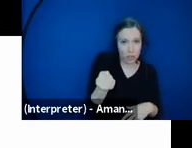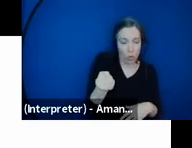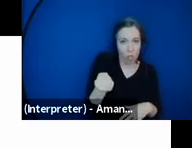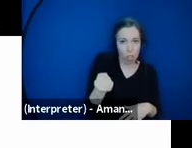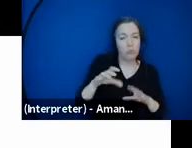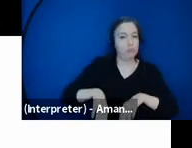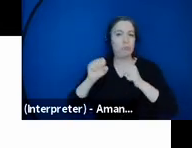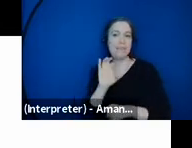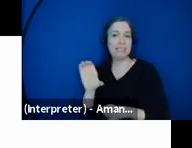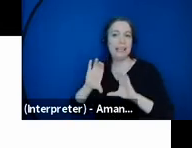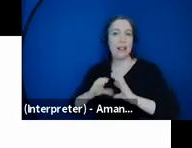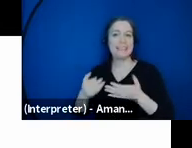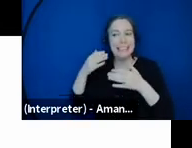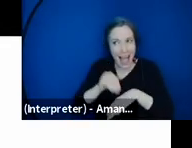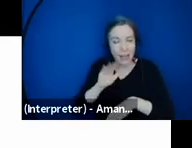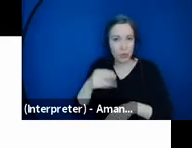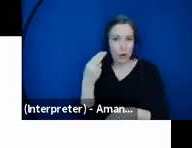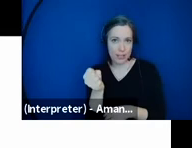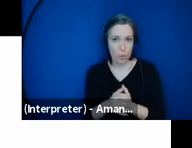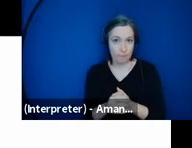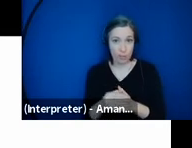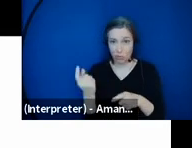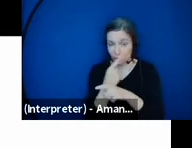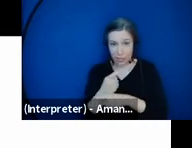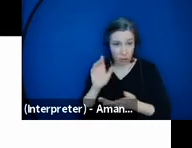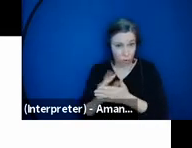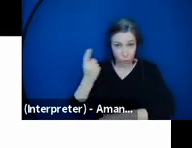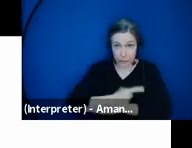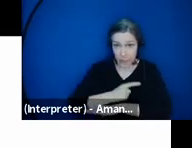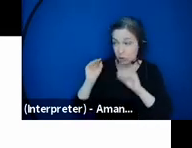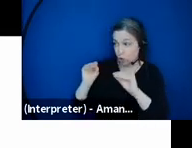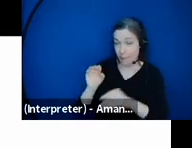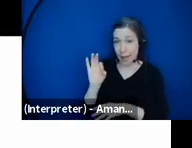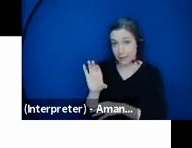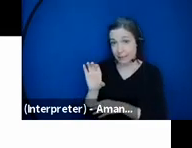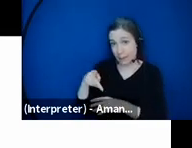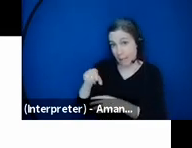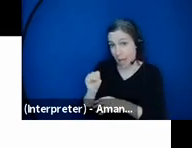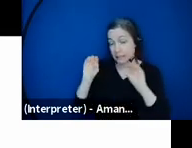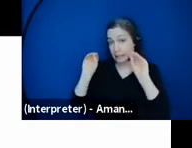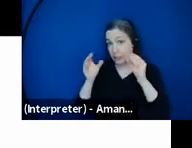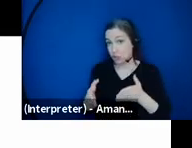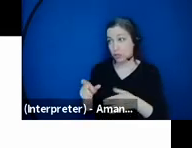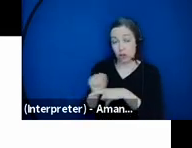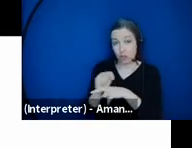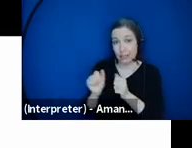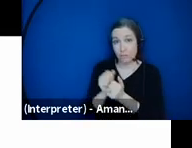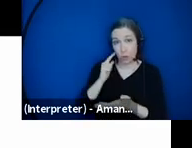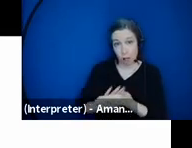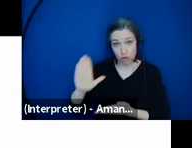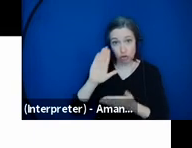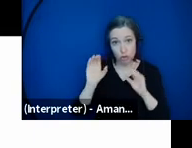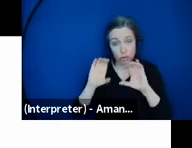the normal regular school day and they're taught by FCPS teachers who are trained. Open campus is when you take FCC